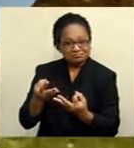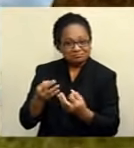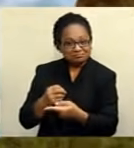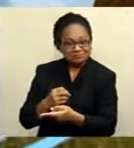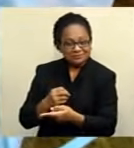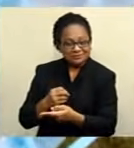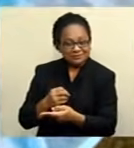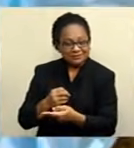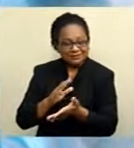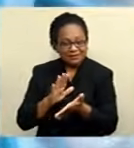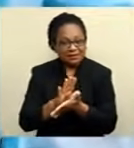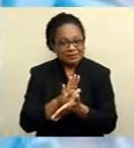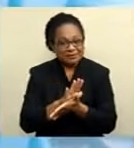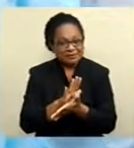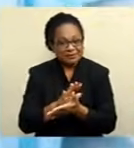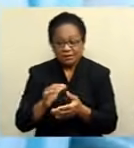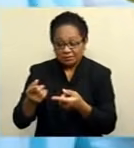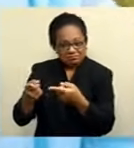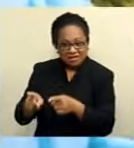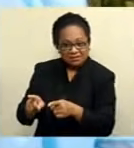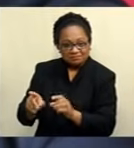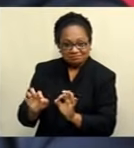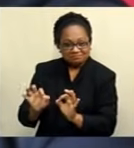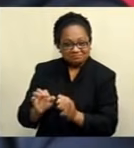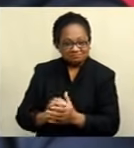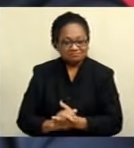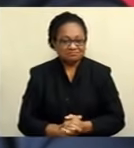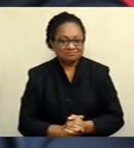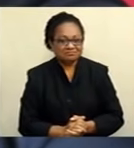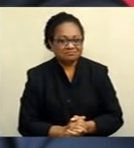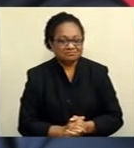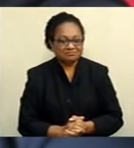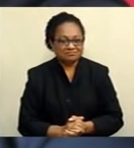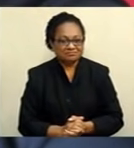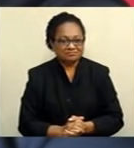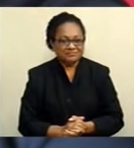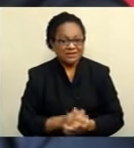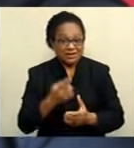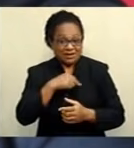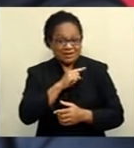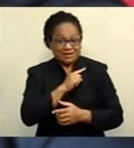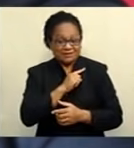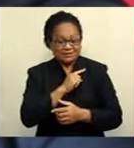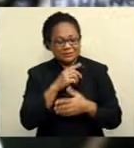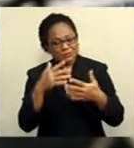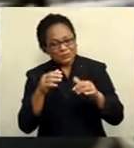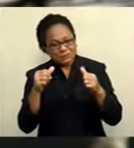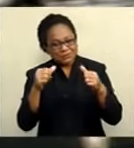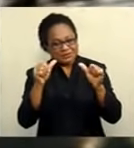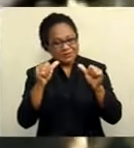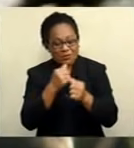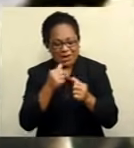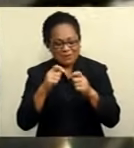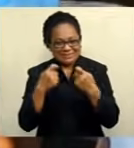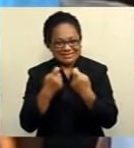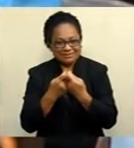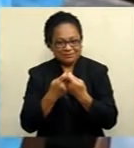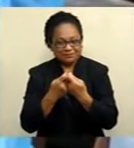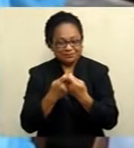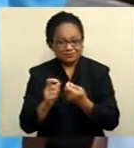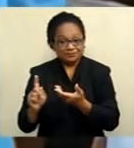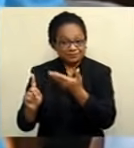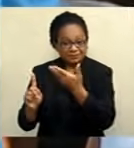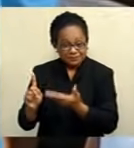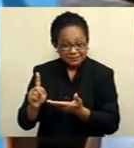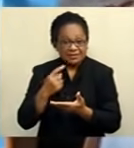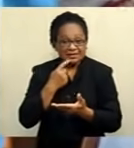got COVID or died of COVID. So for us, it's a successful operation. Marshall has supported calls for